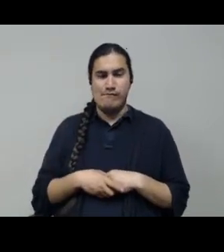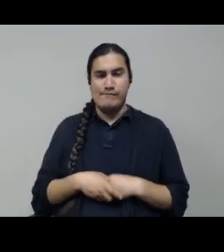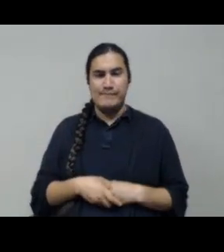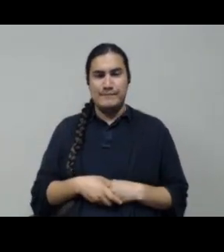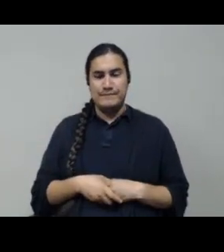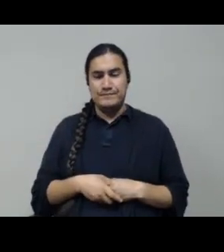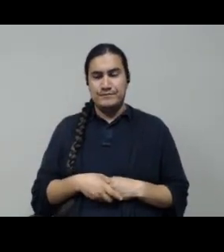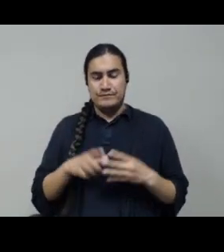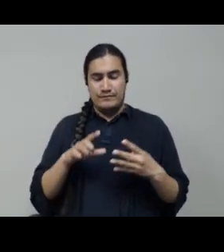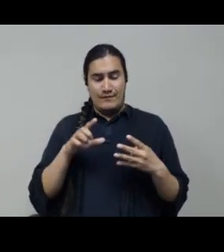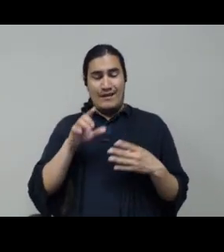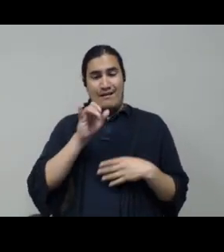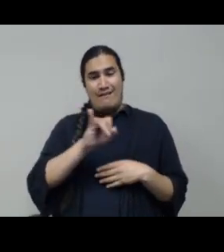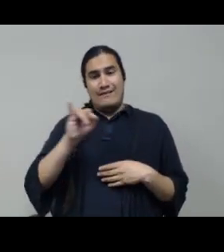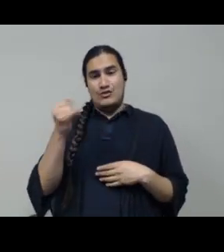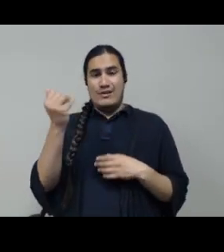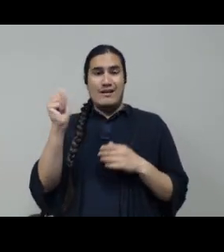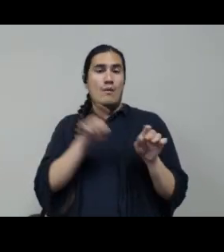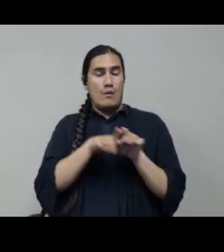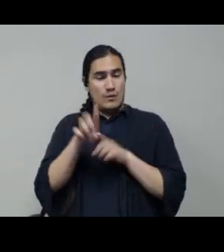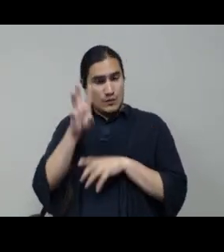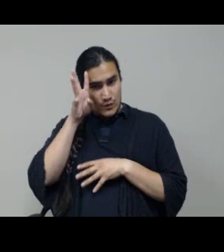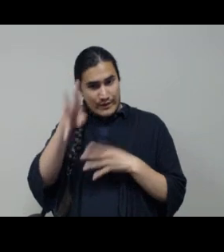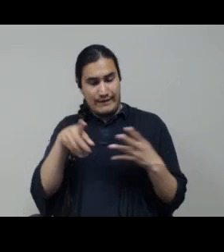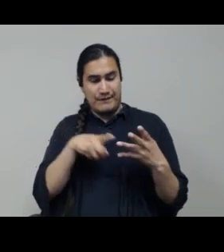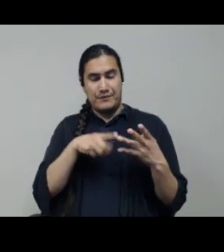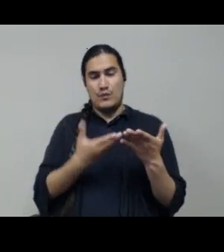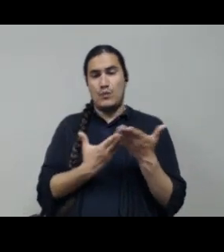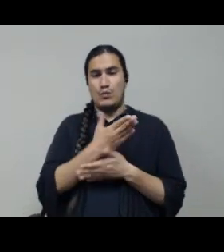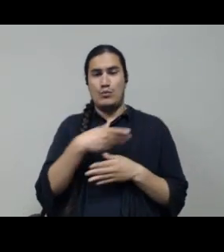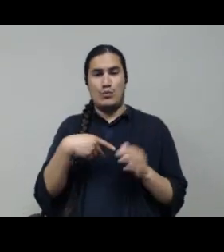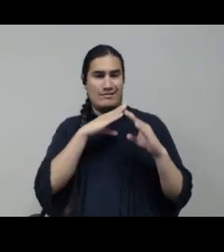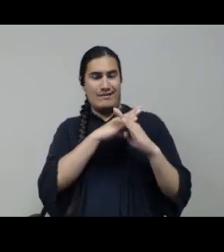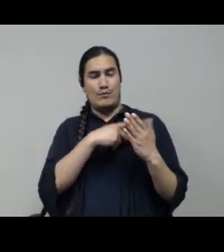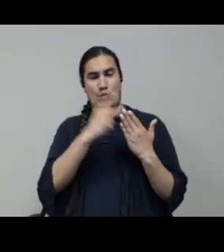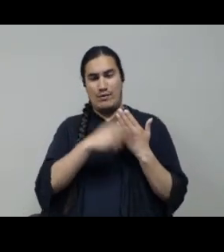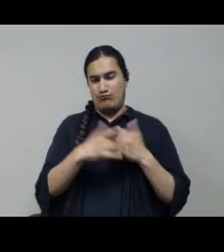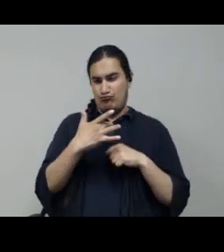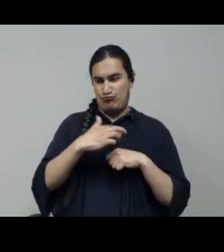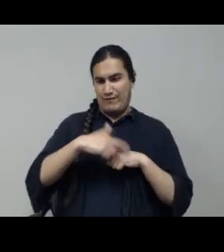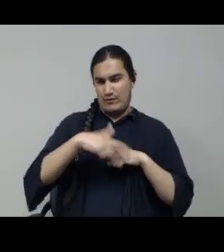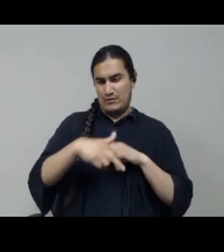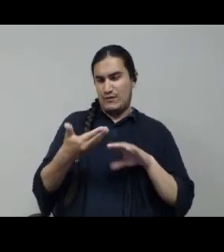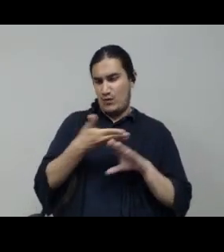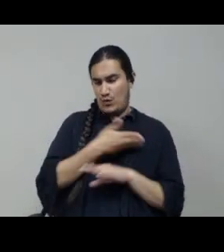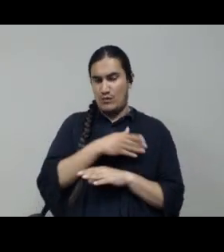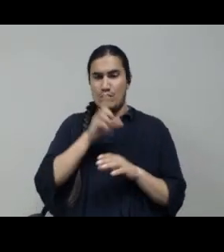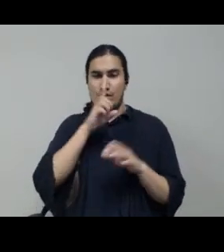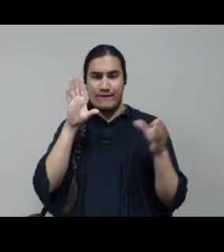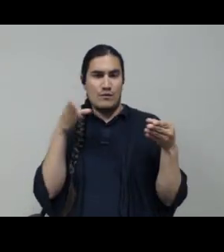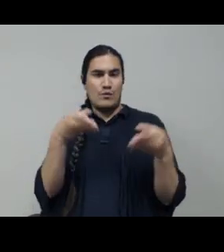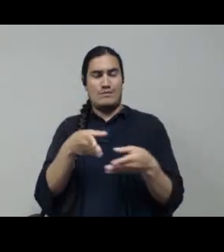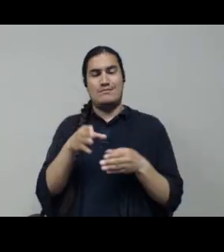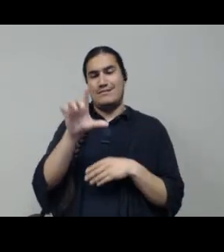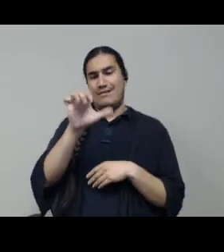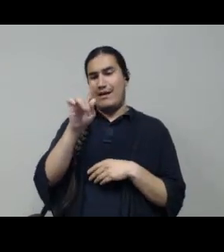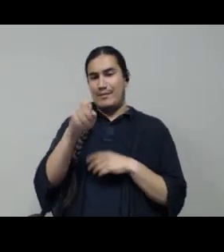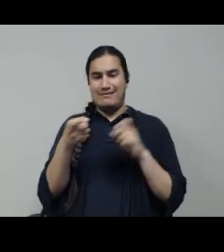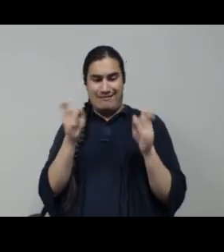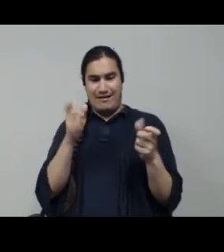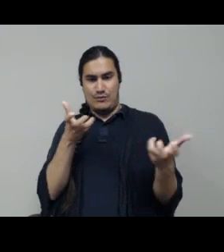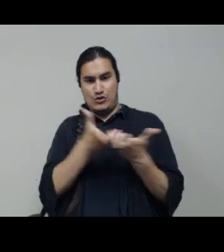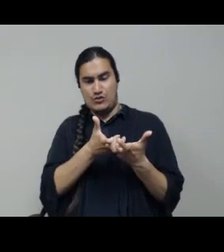The IIJA also created a new PROTECT program, which was referenced earlier, which focuses on climate adaptation and